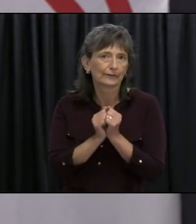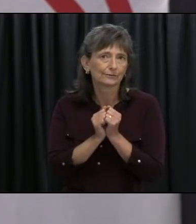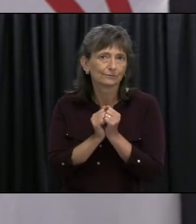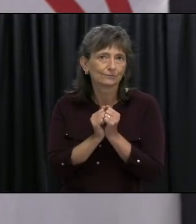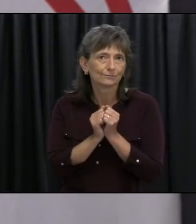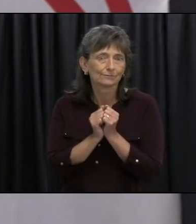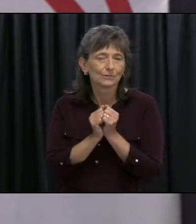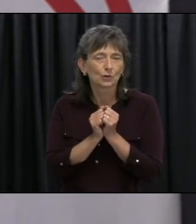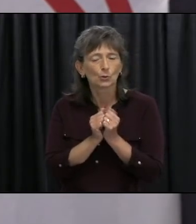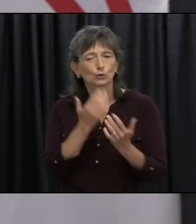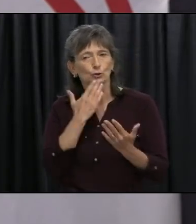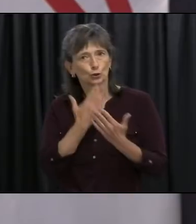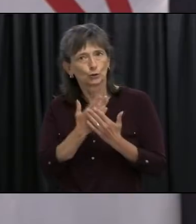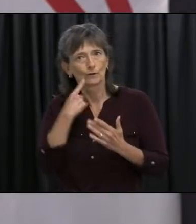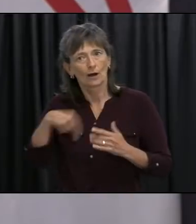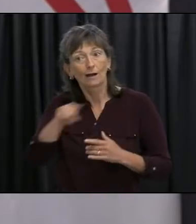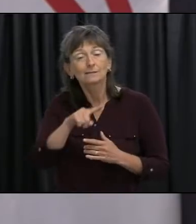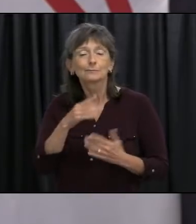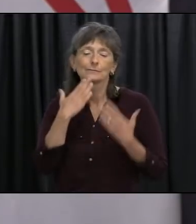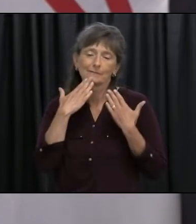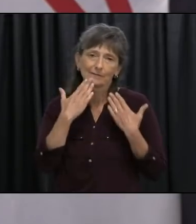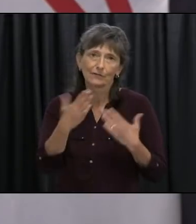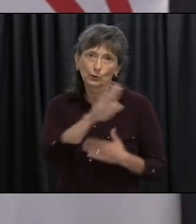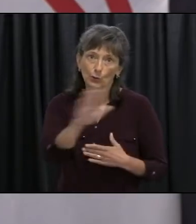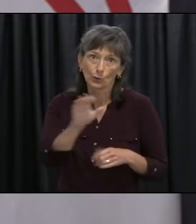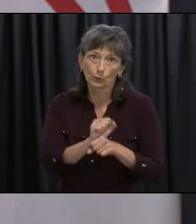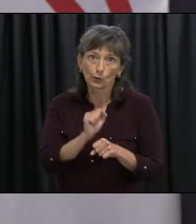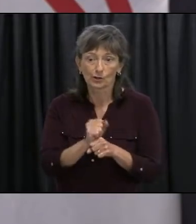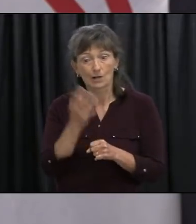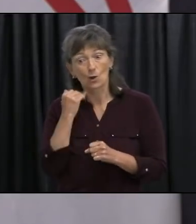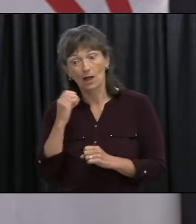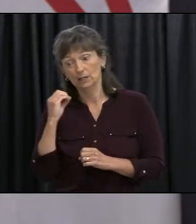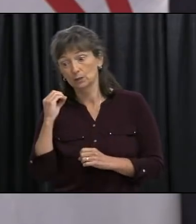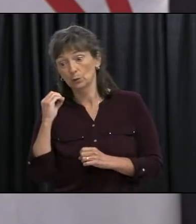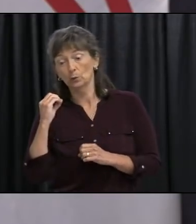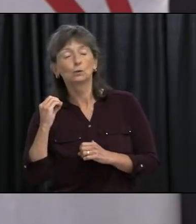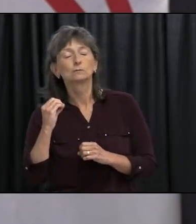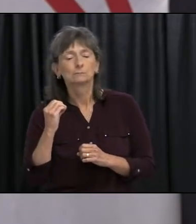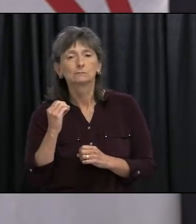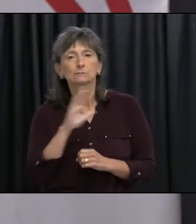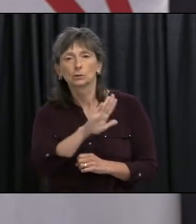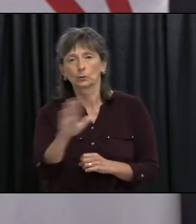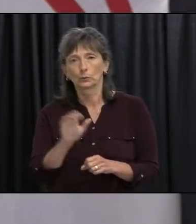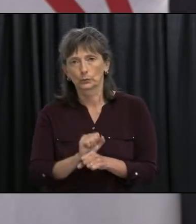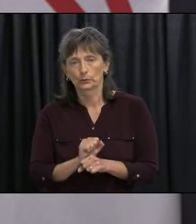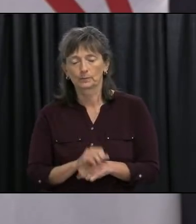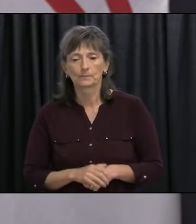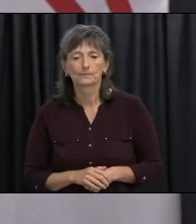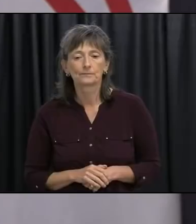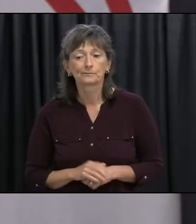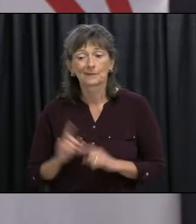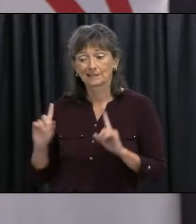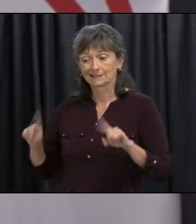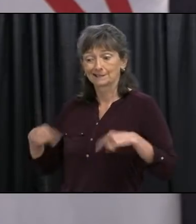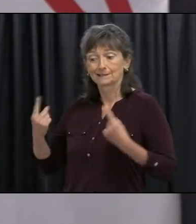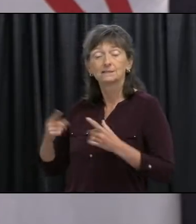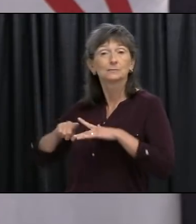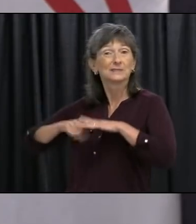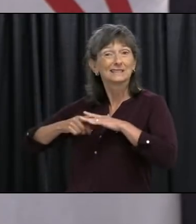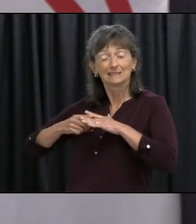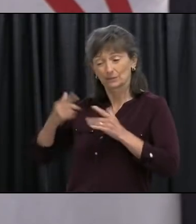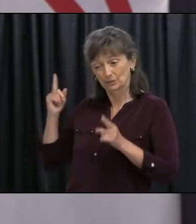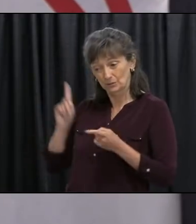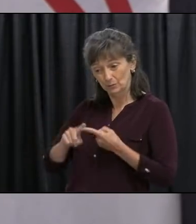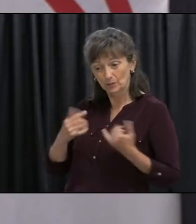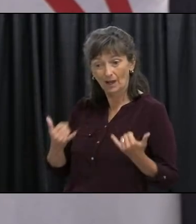again, I want to thank you for the work that you've been able to do through this pandemic. From day one that we have been advising you to